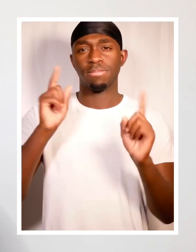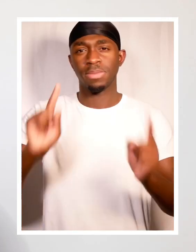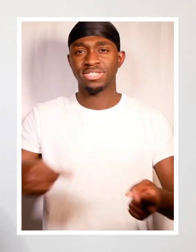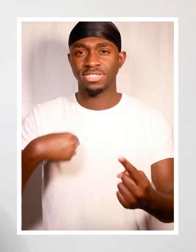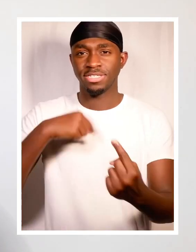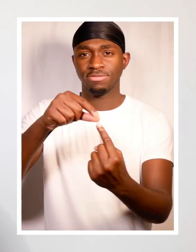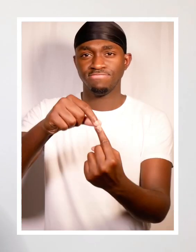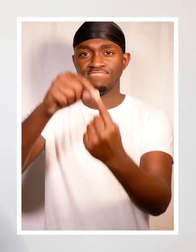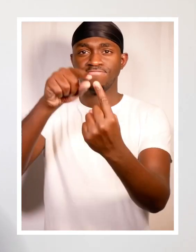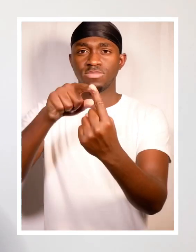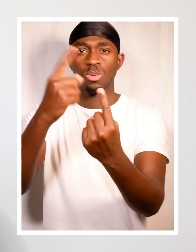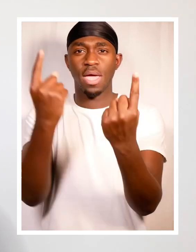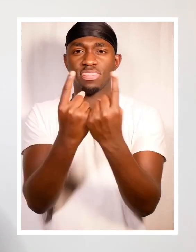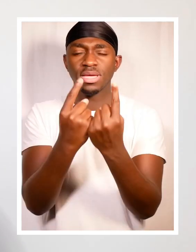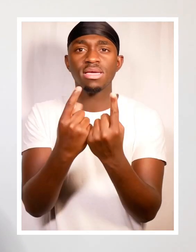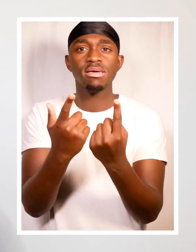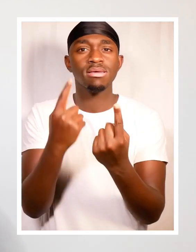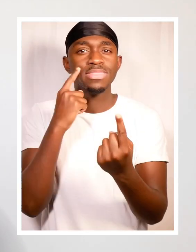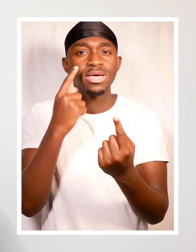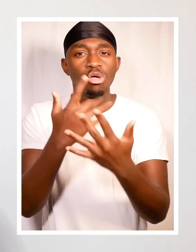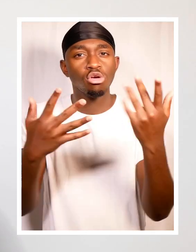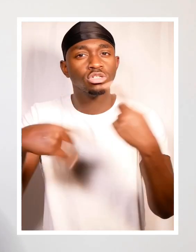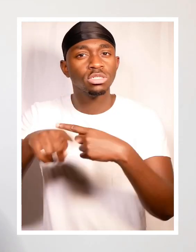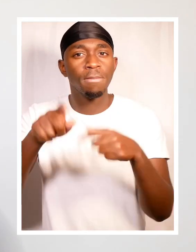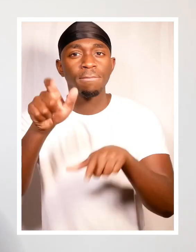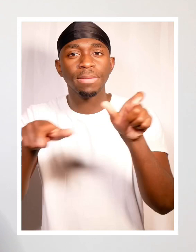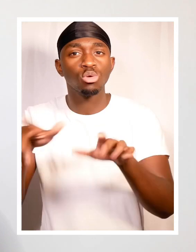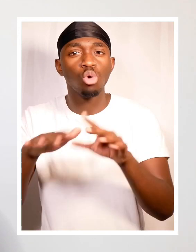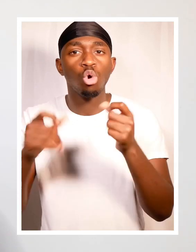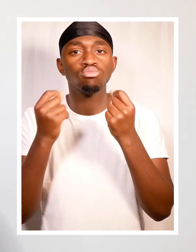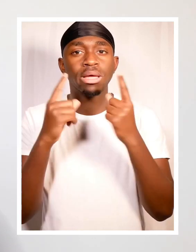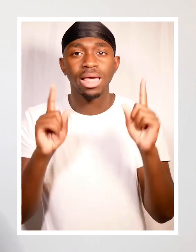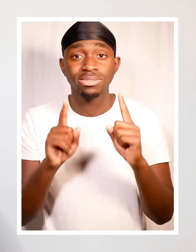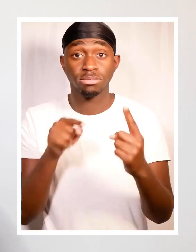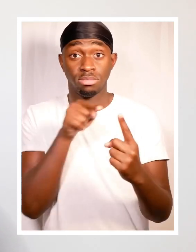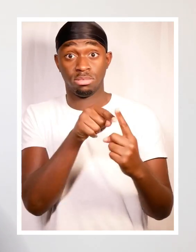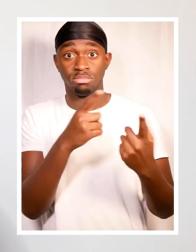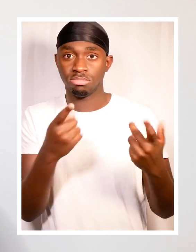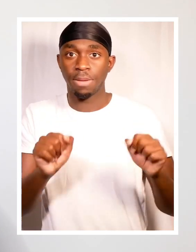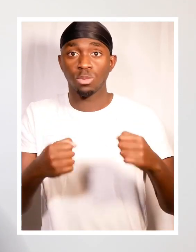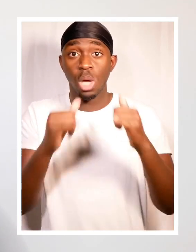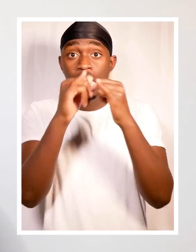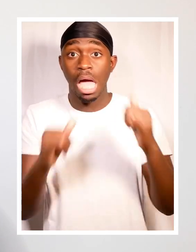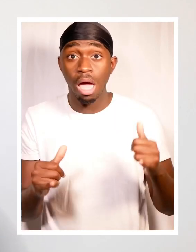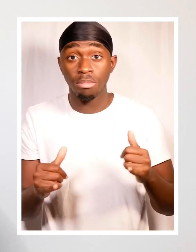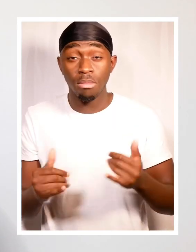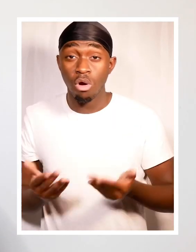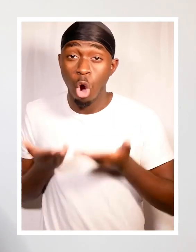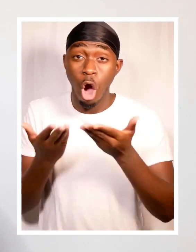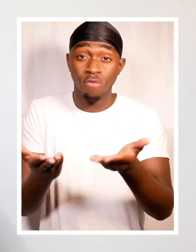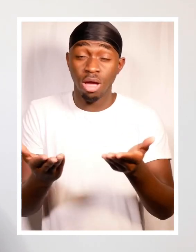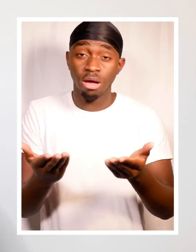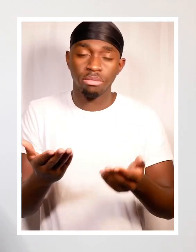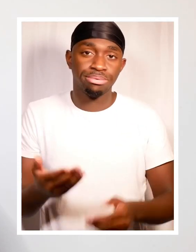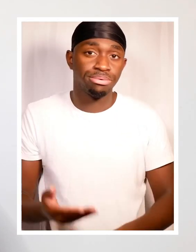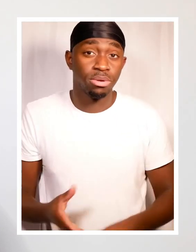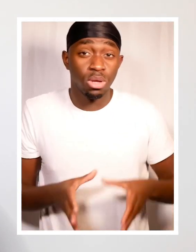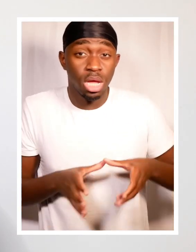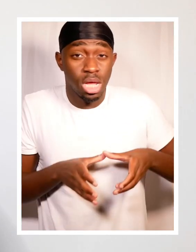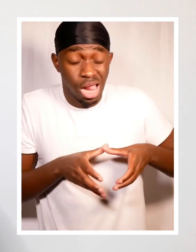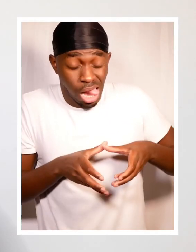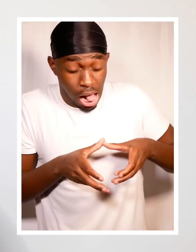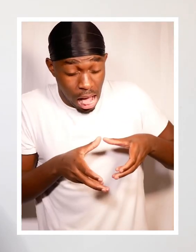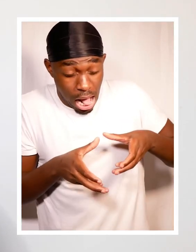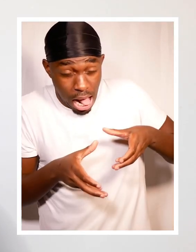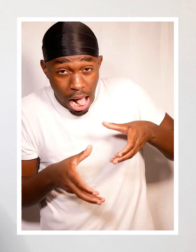just so it would have um lessened the learning curve for me personally that's something that i would advise you to take into